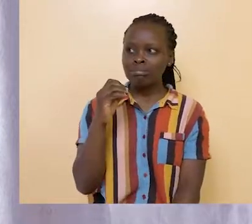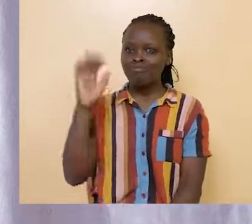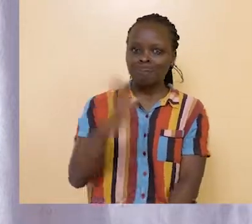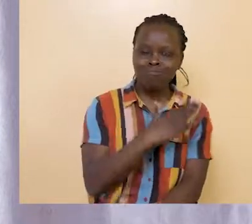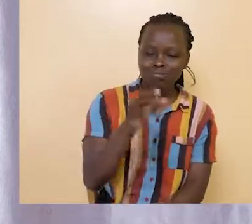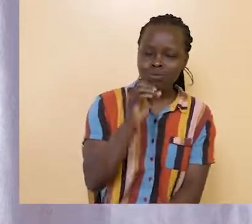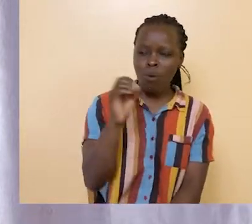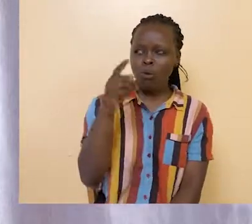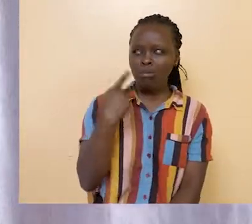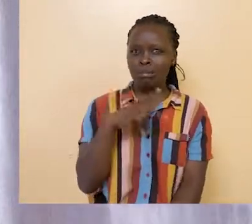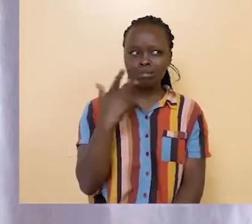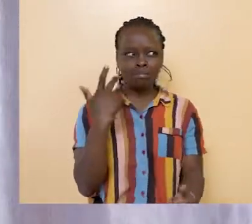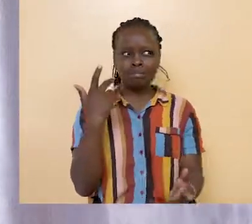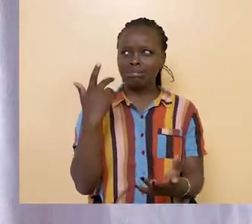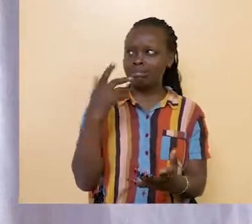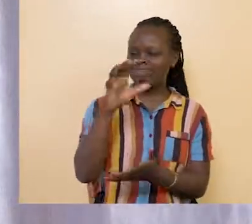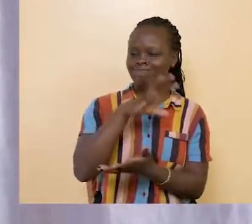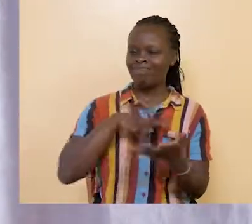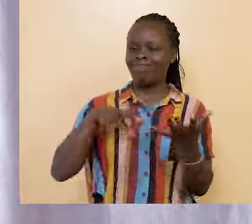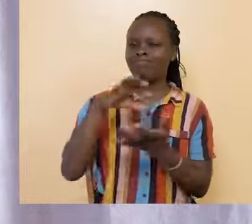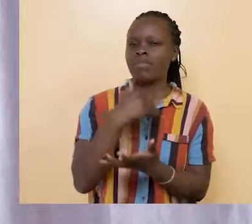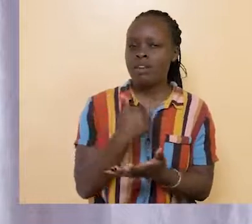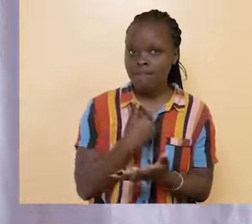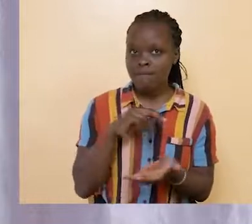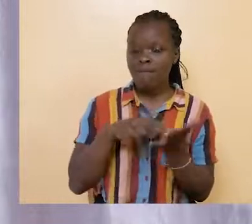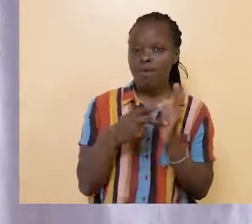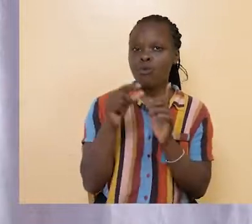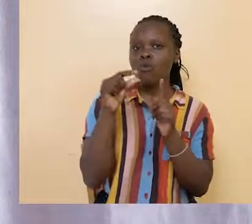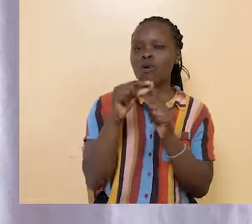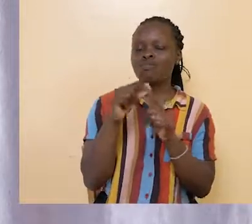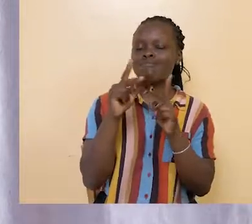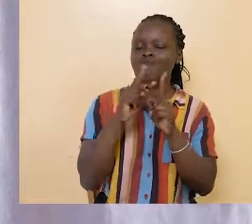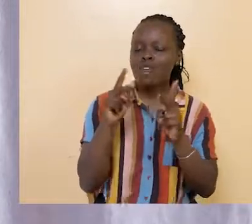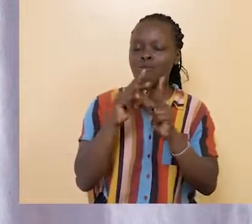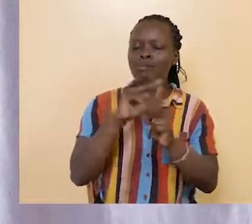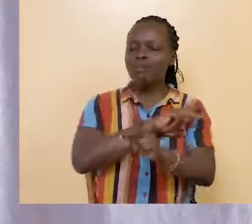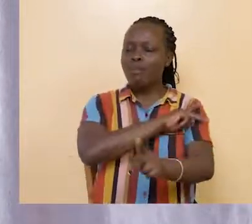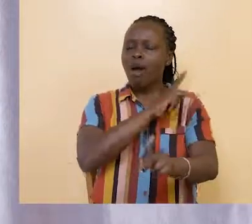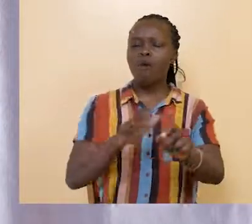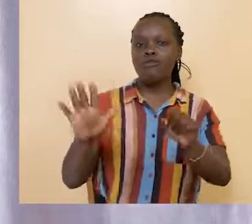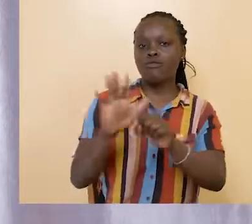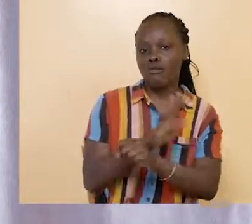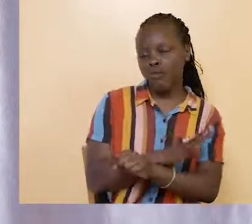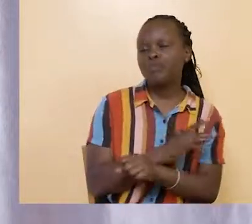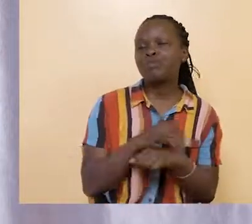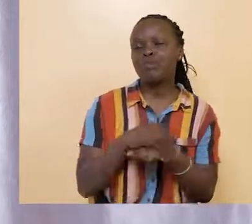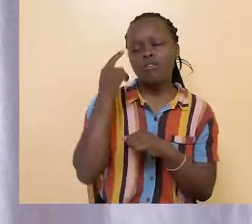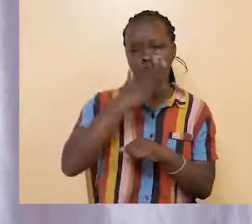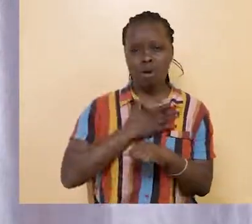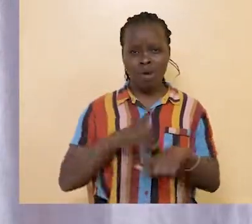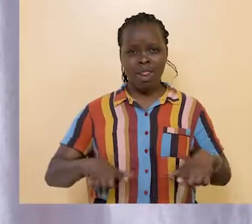did I come all this way to listen to silence? So words are a powerful part of our existence,